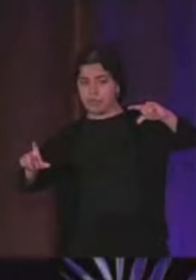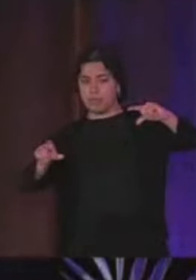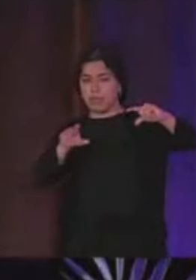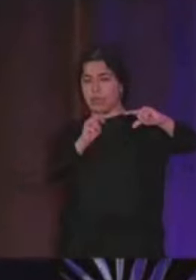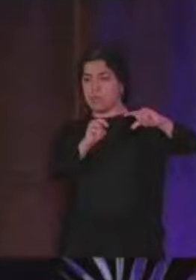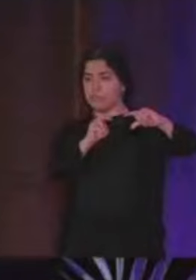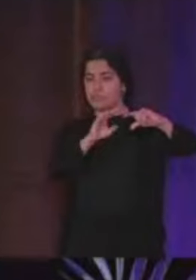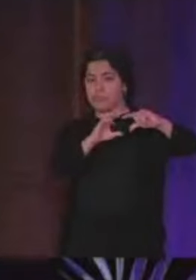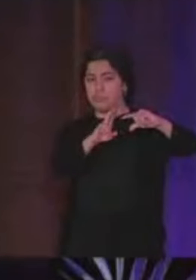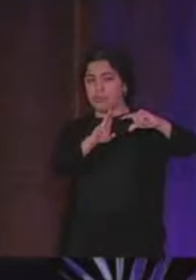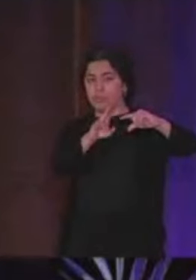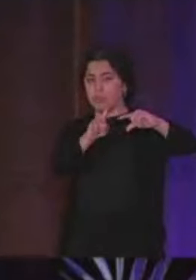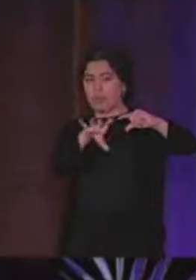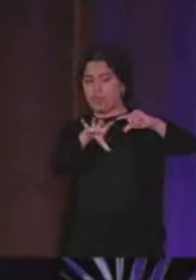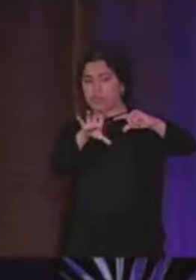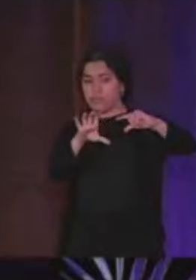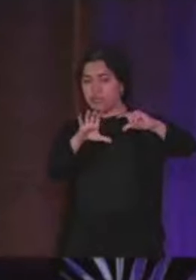this 360 degrees.